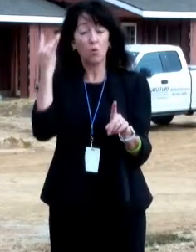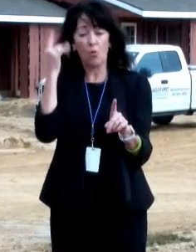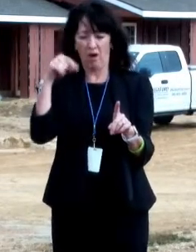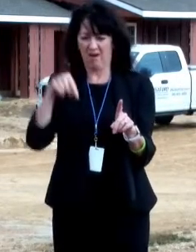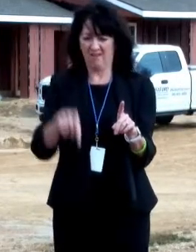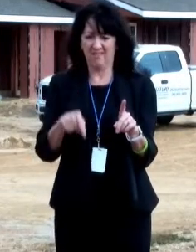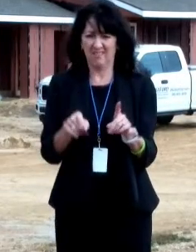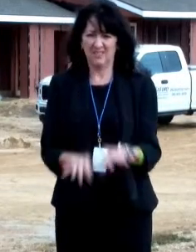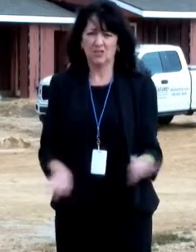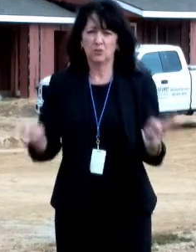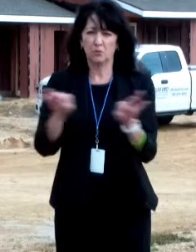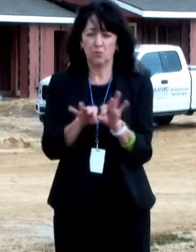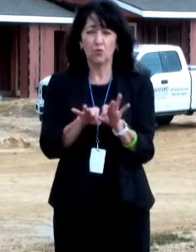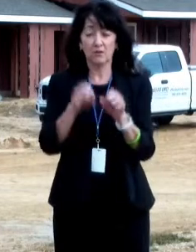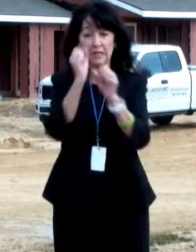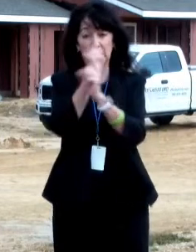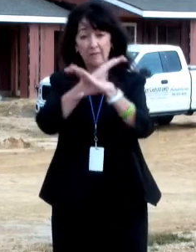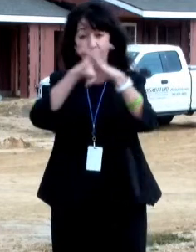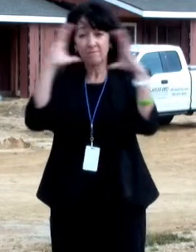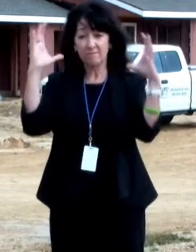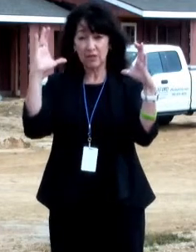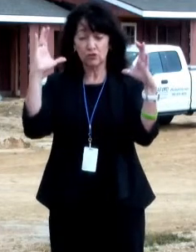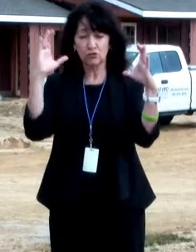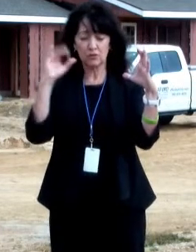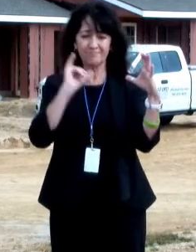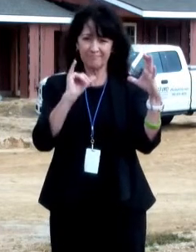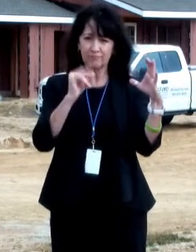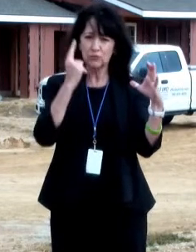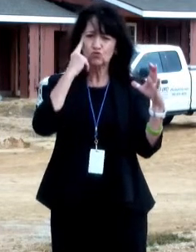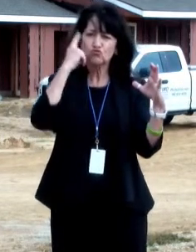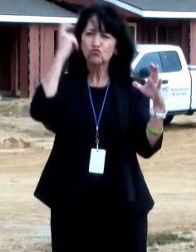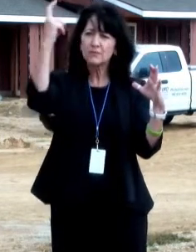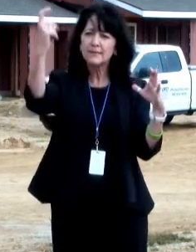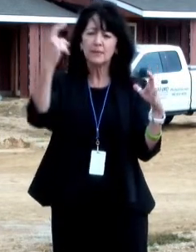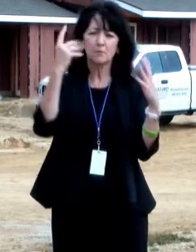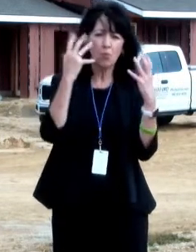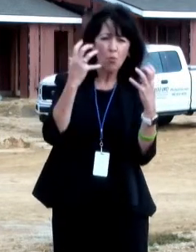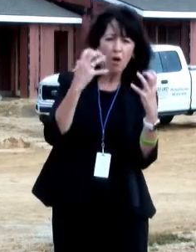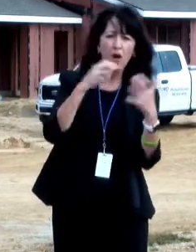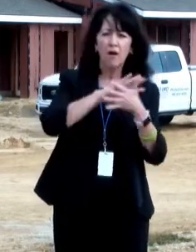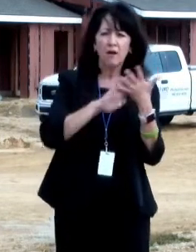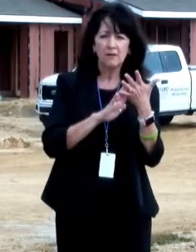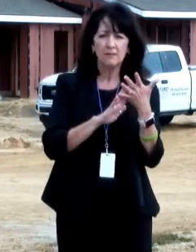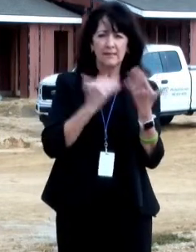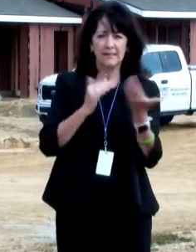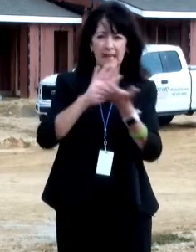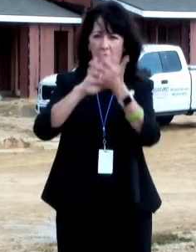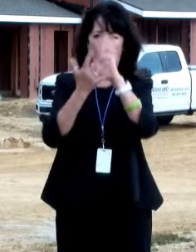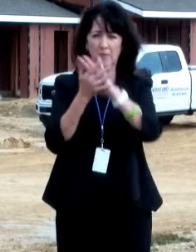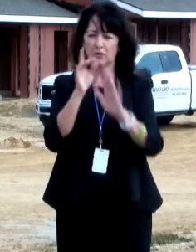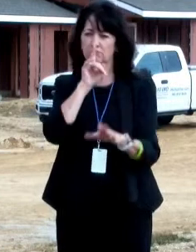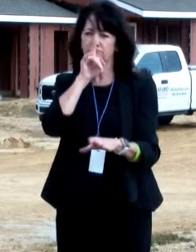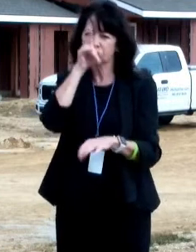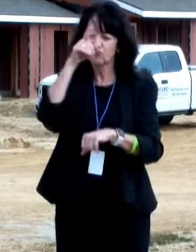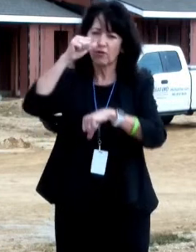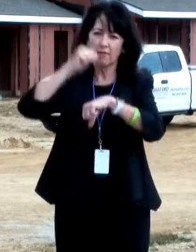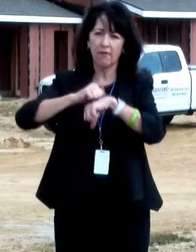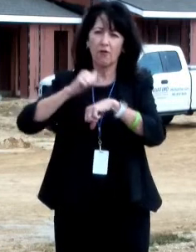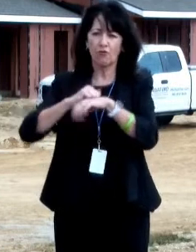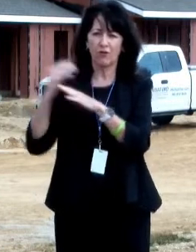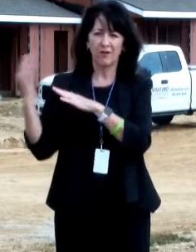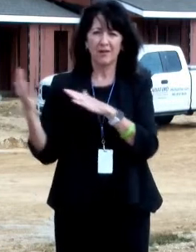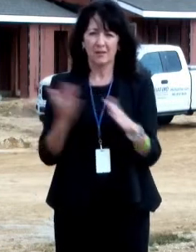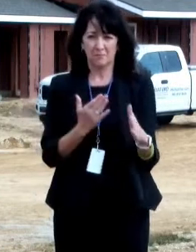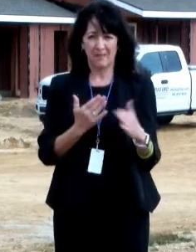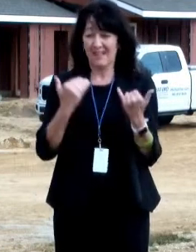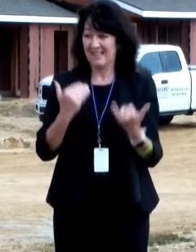from a dream to a concrete plan, and from a concrete plan to concrete in the ground. Nothing